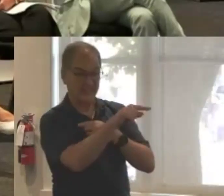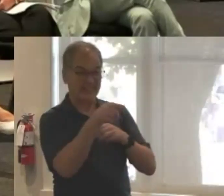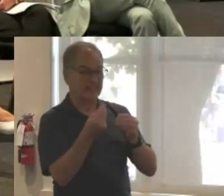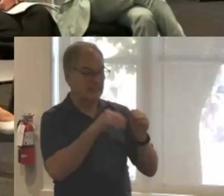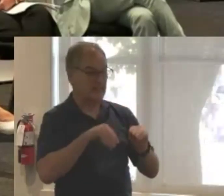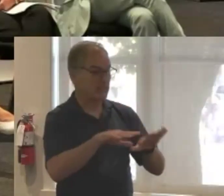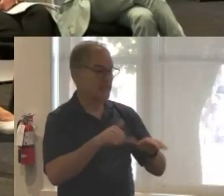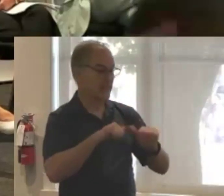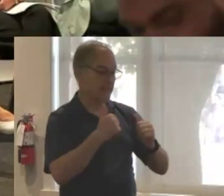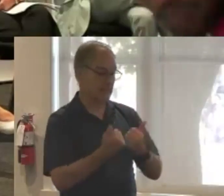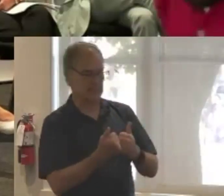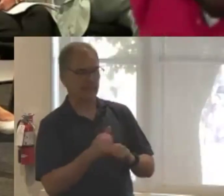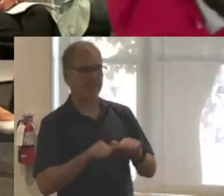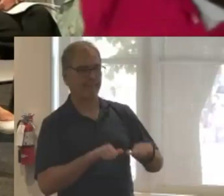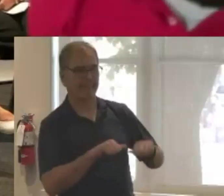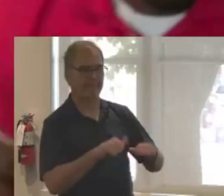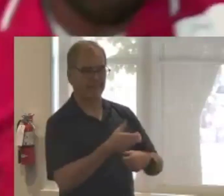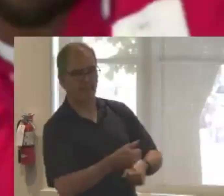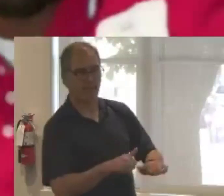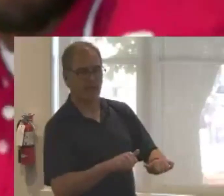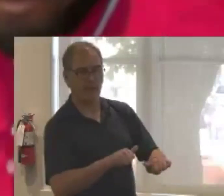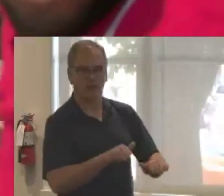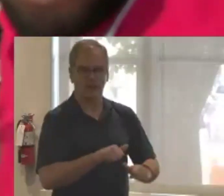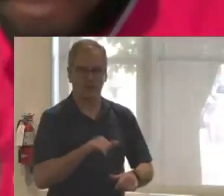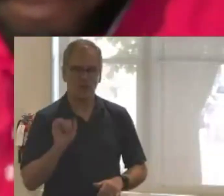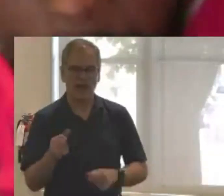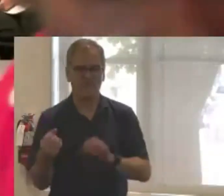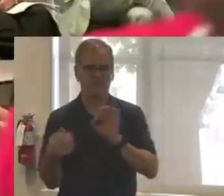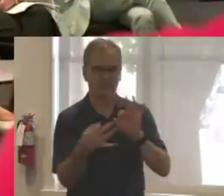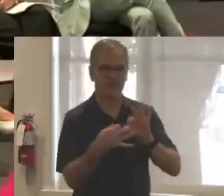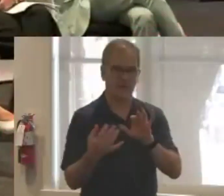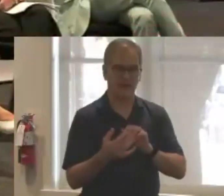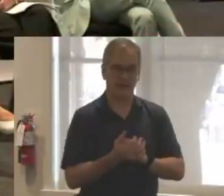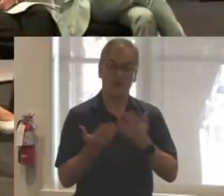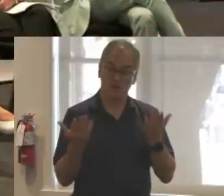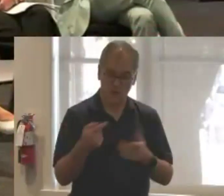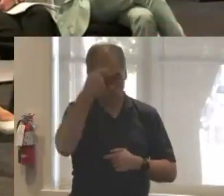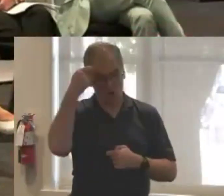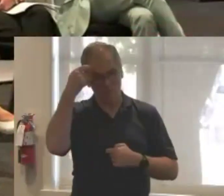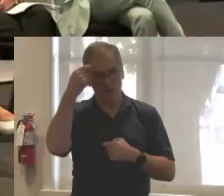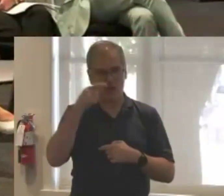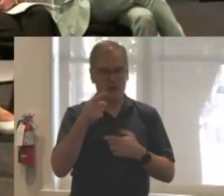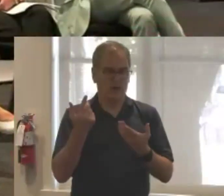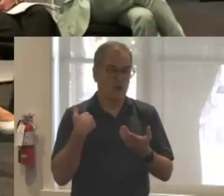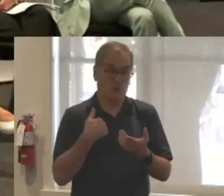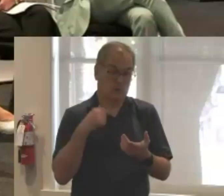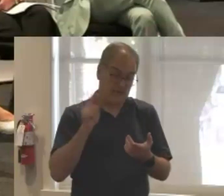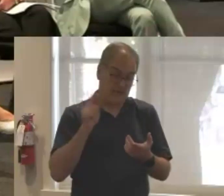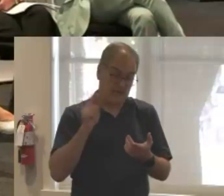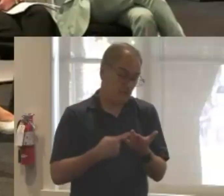like this is a ongoing issue. We have to talk about trauma. We have to talk about trauma about